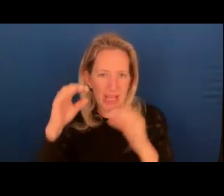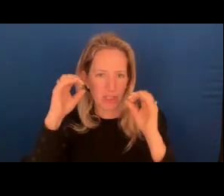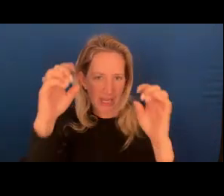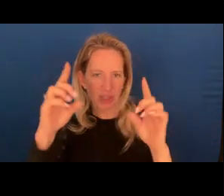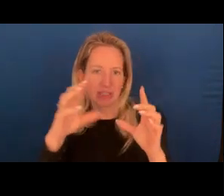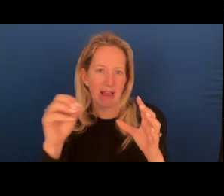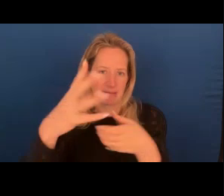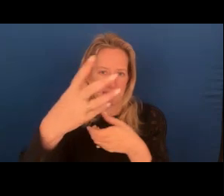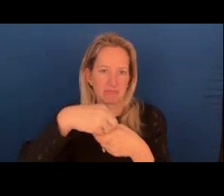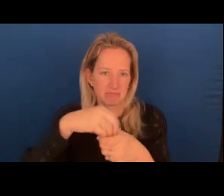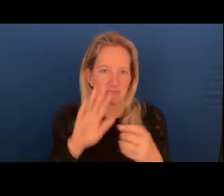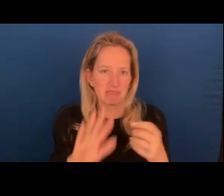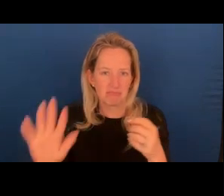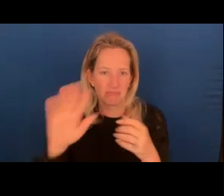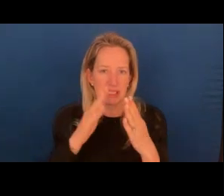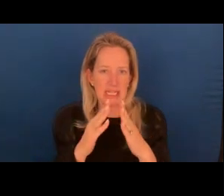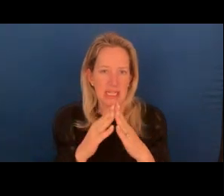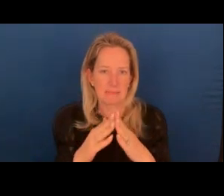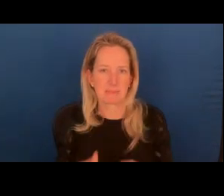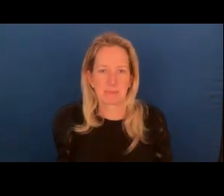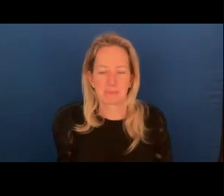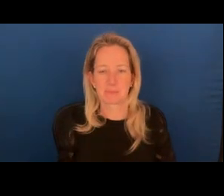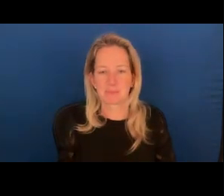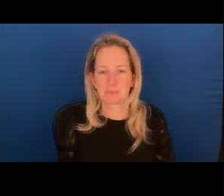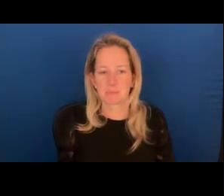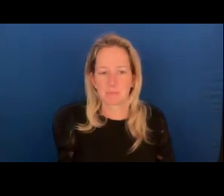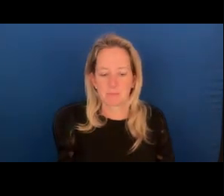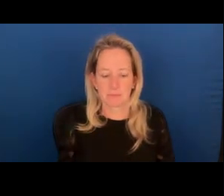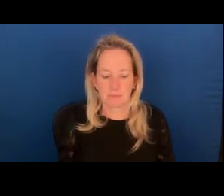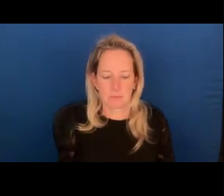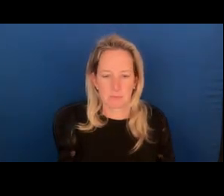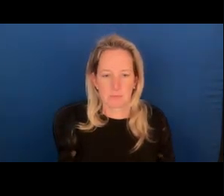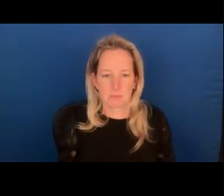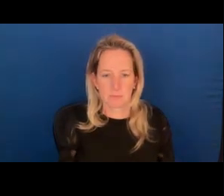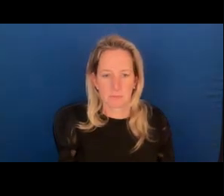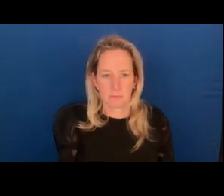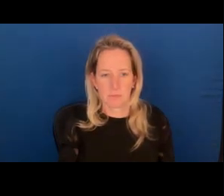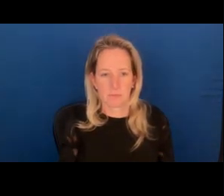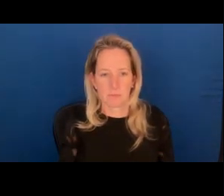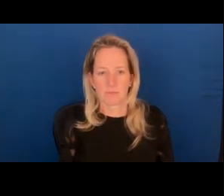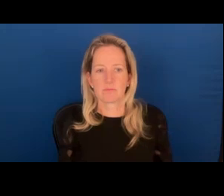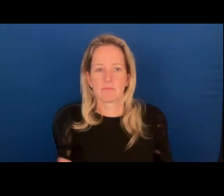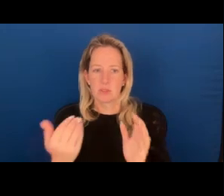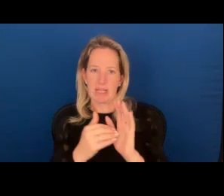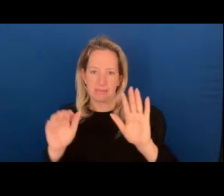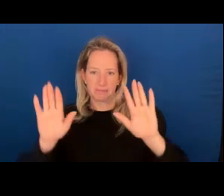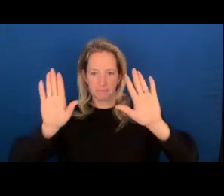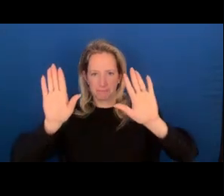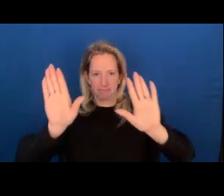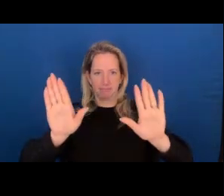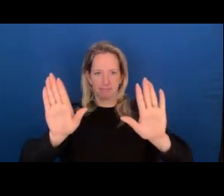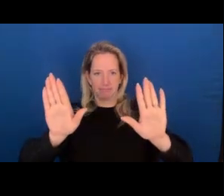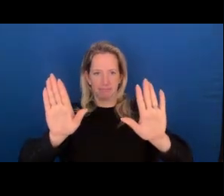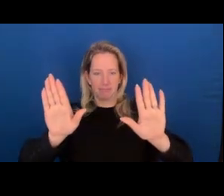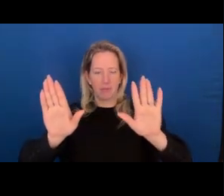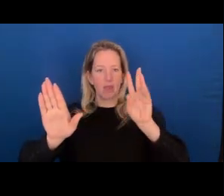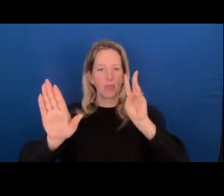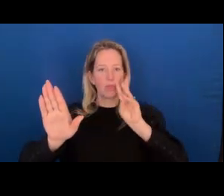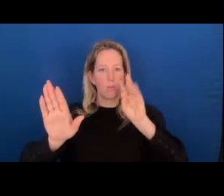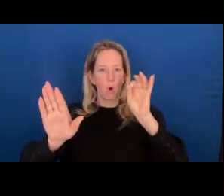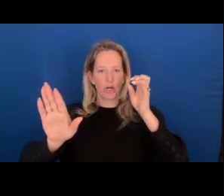please. Okay. There's the watershed on the left, disadvantaged map on the right. You can